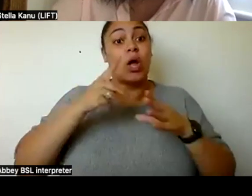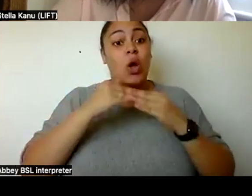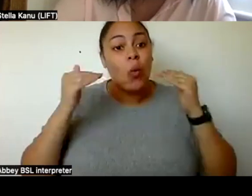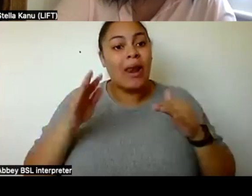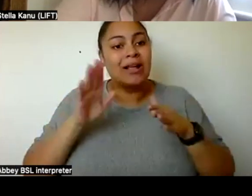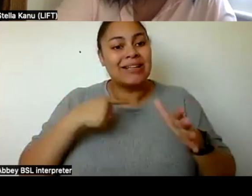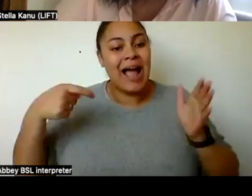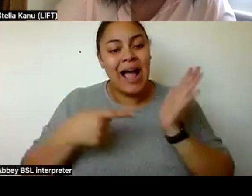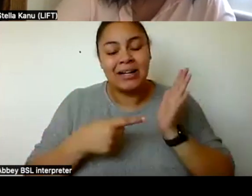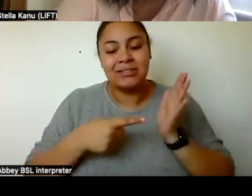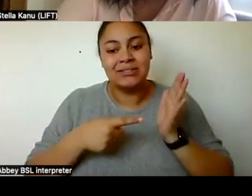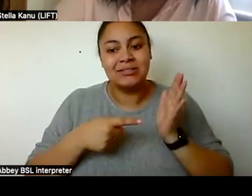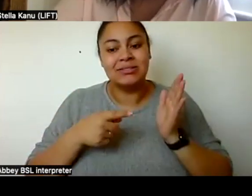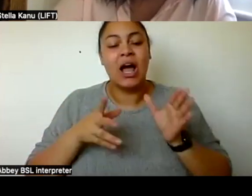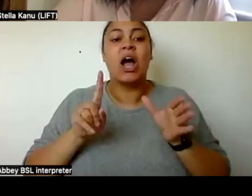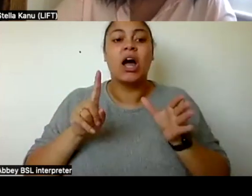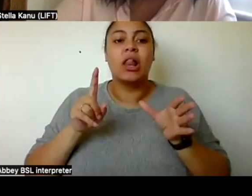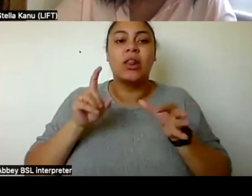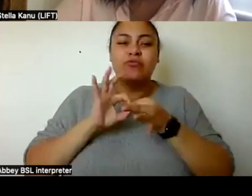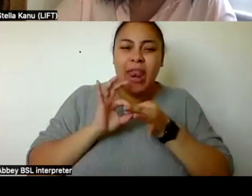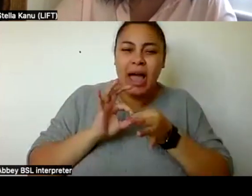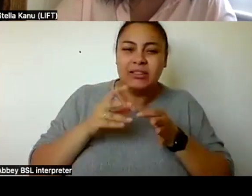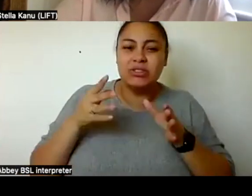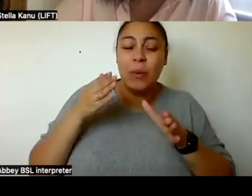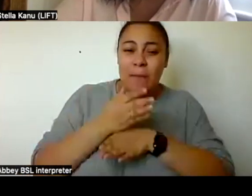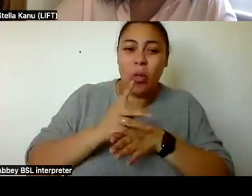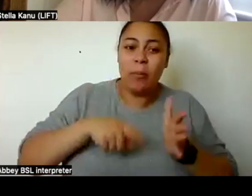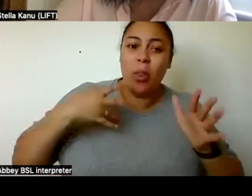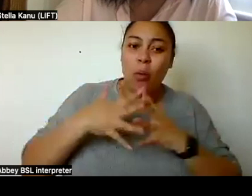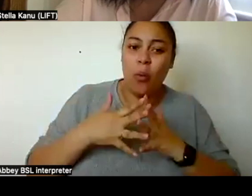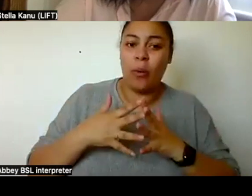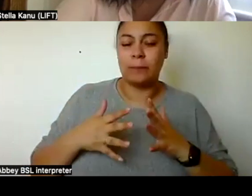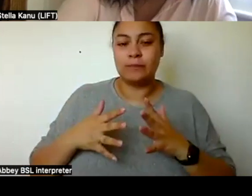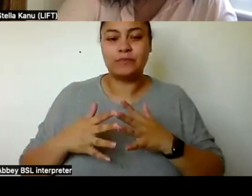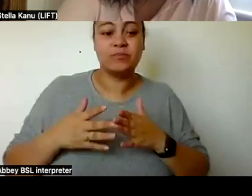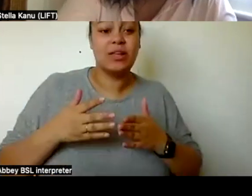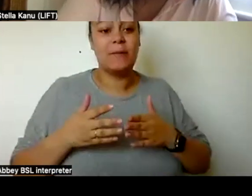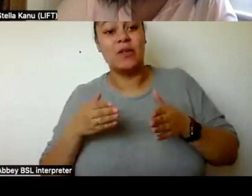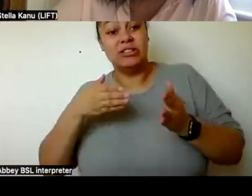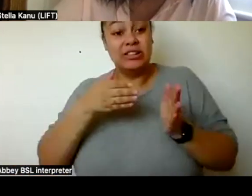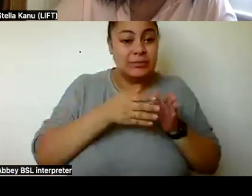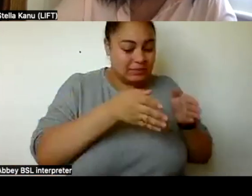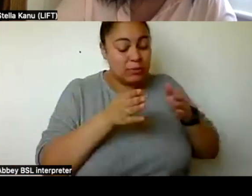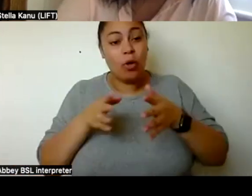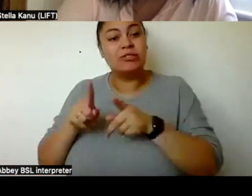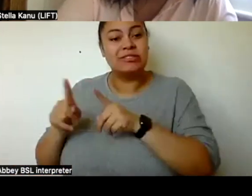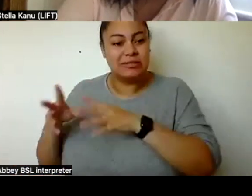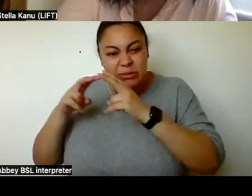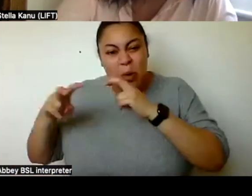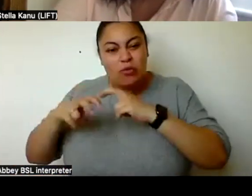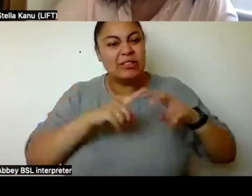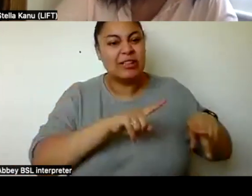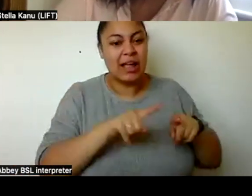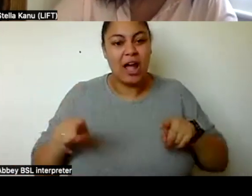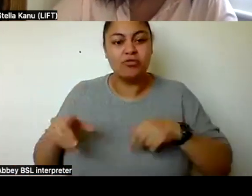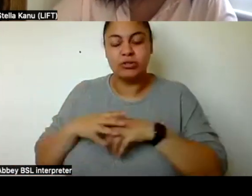the way that that relates to employment law. So she's kind of exploring all of these areas. And when we were talking together